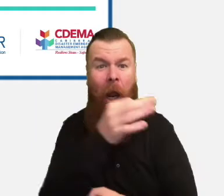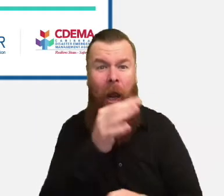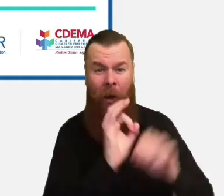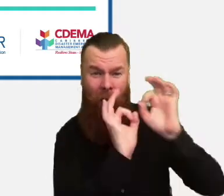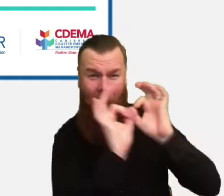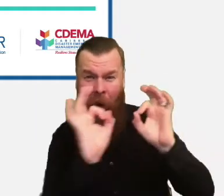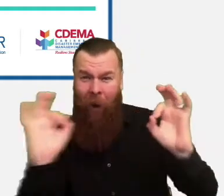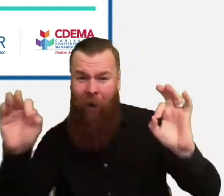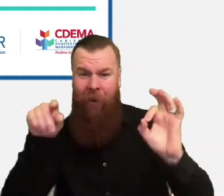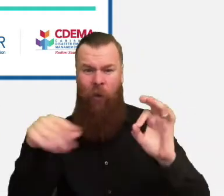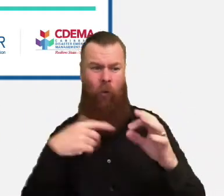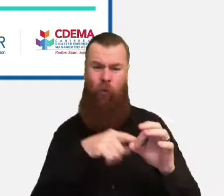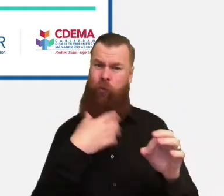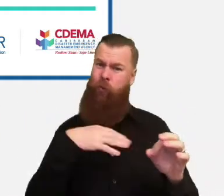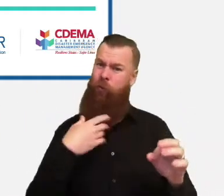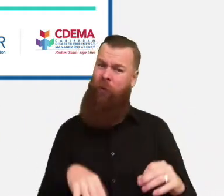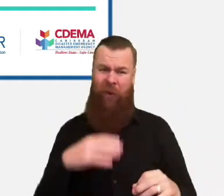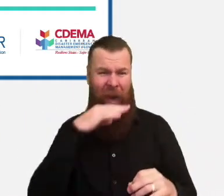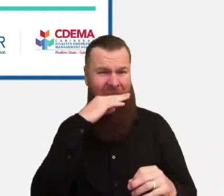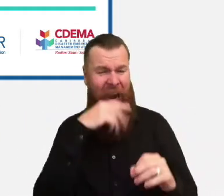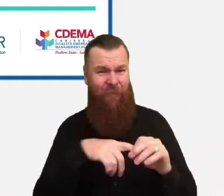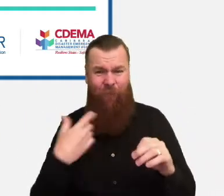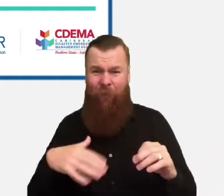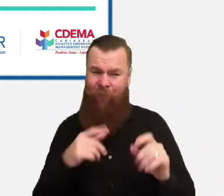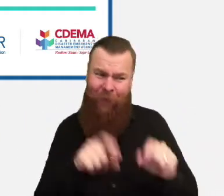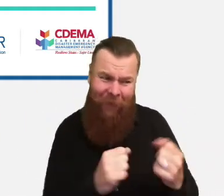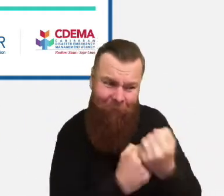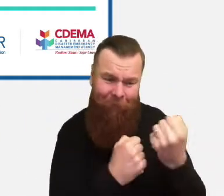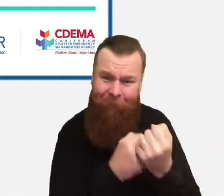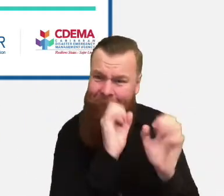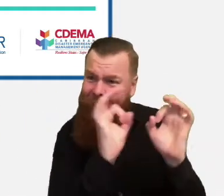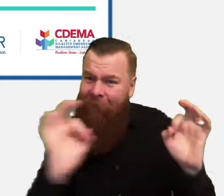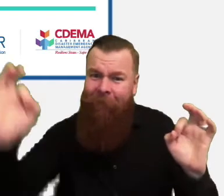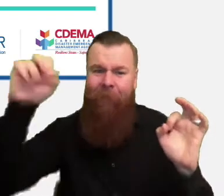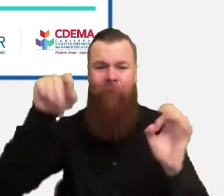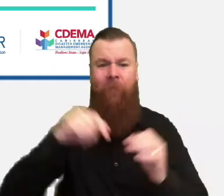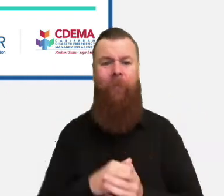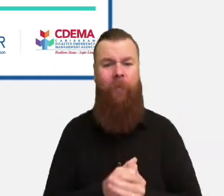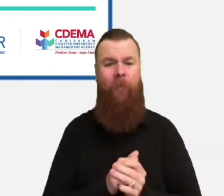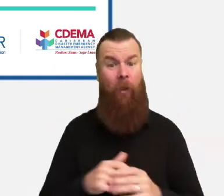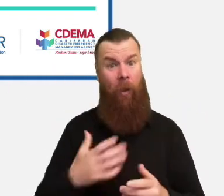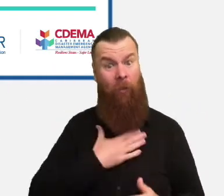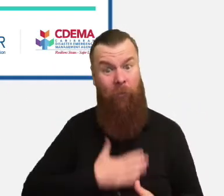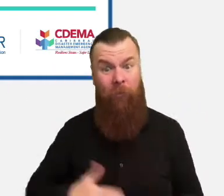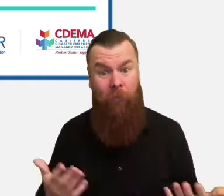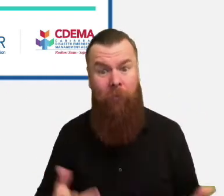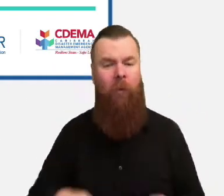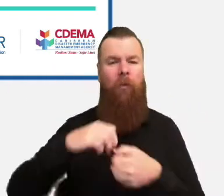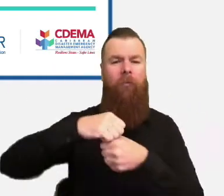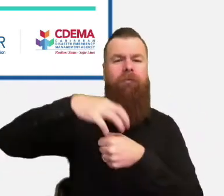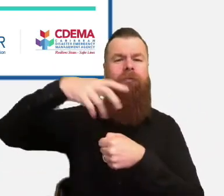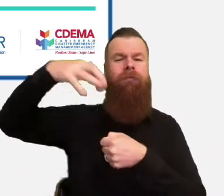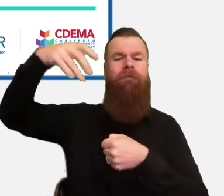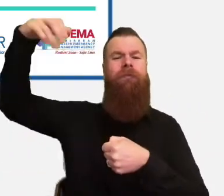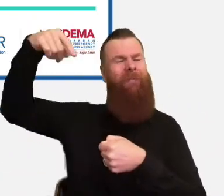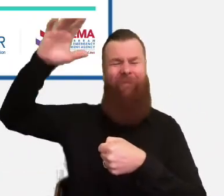for mitigating emissions that are undesirable. So all these agendas are converging. They're coming together to make